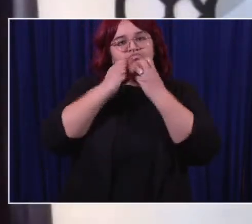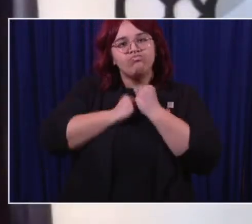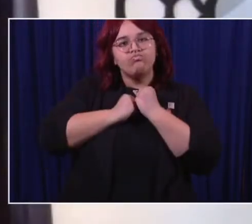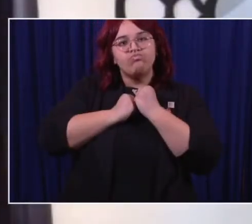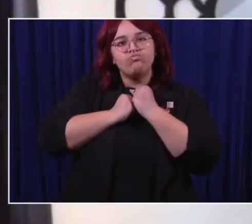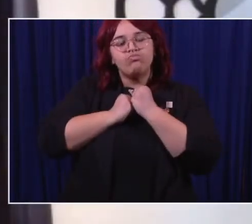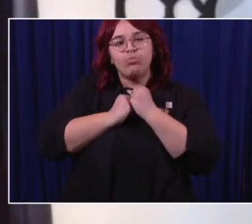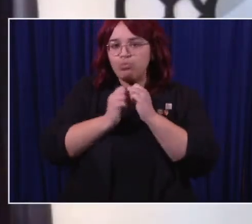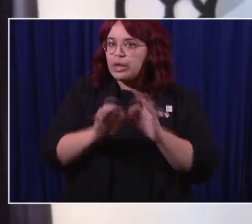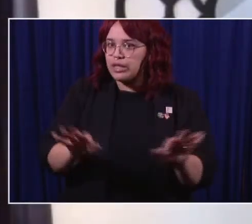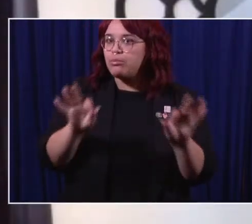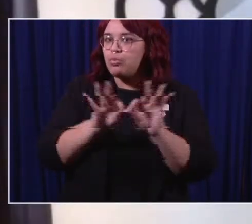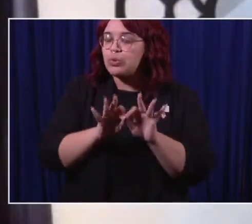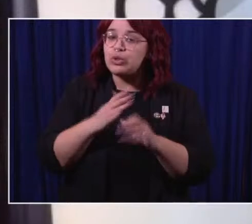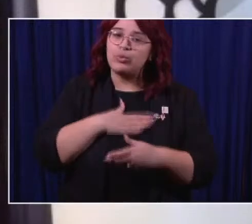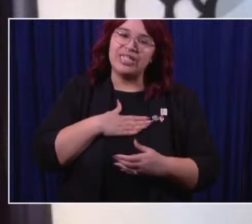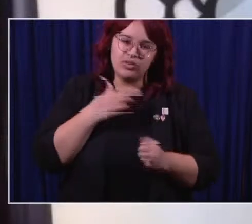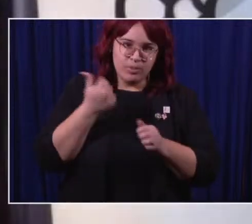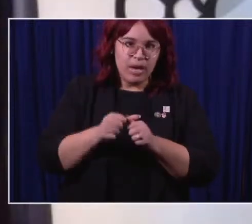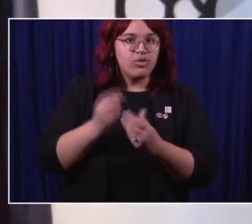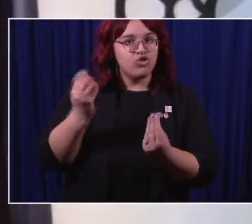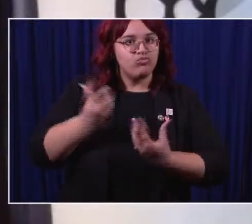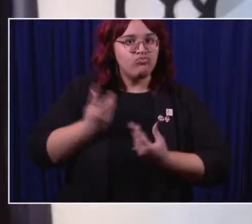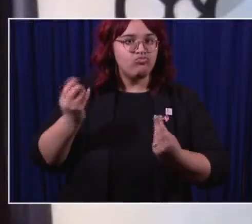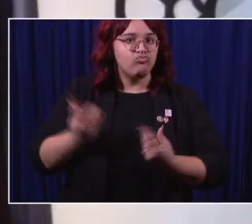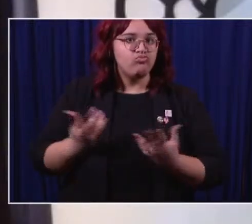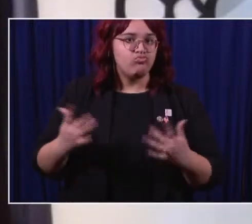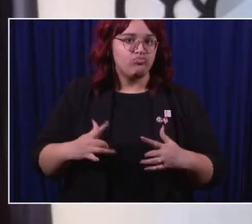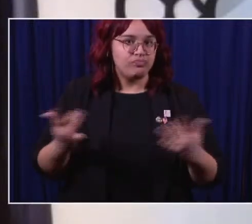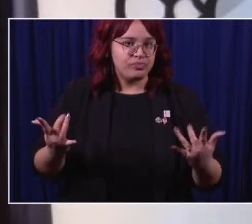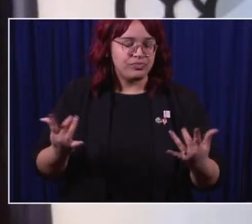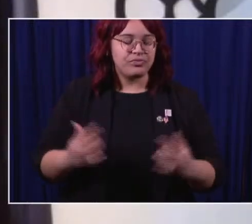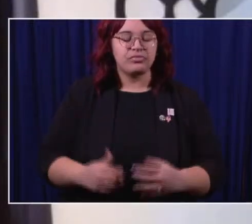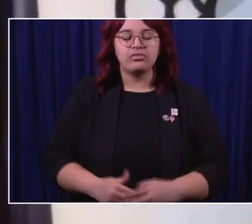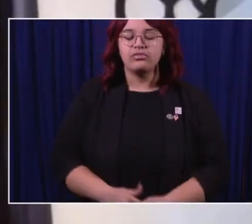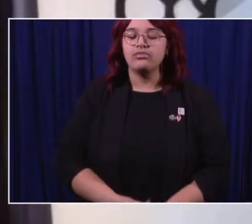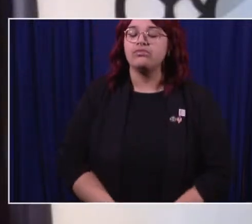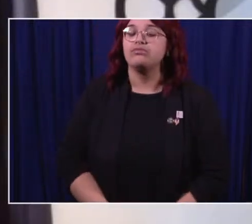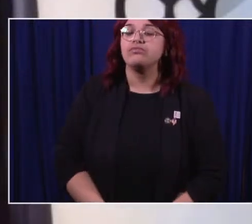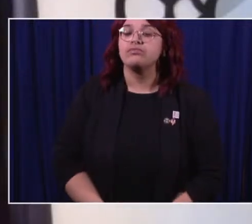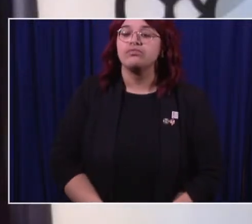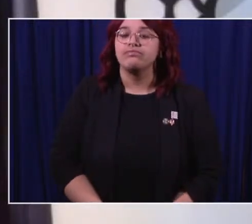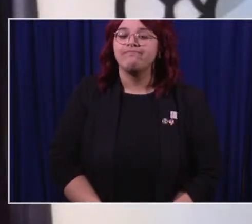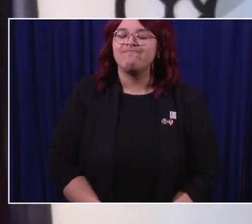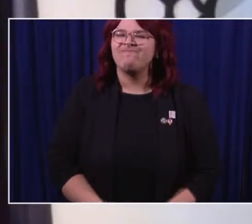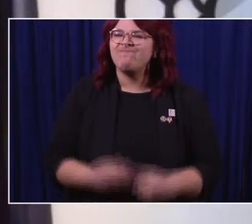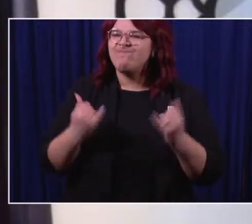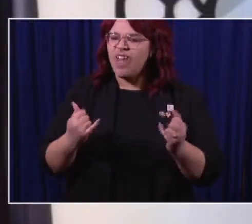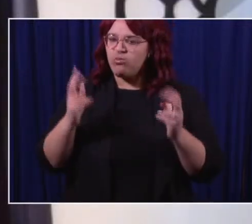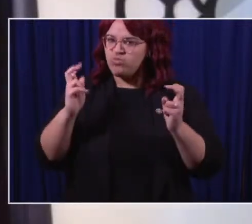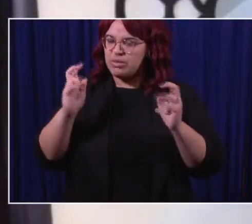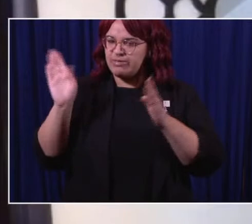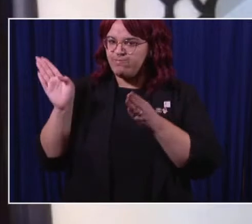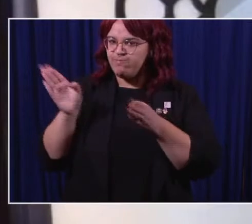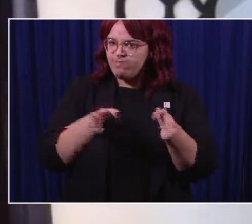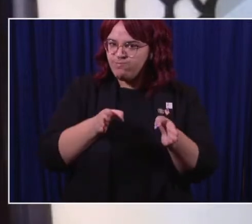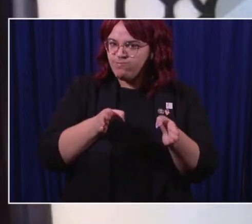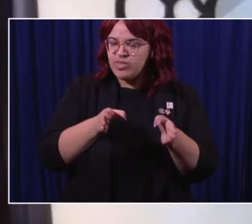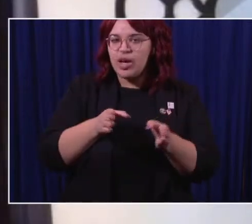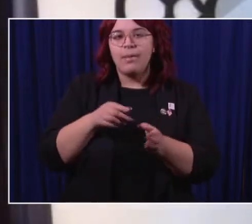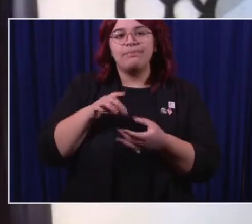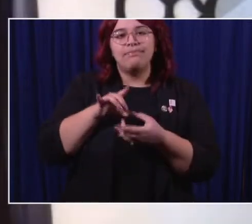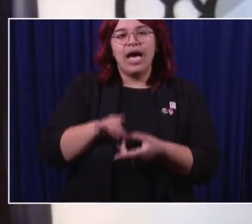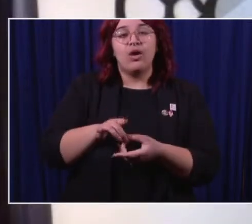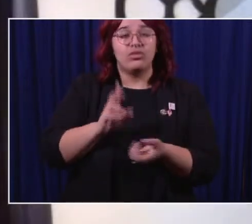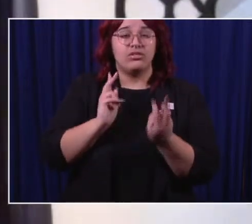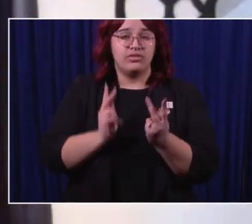that's also important and very much related to visitation. And that's a bit about some of the things we've done in the nursing